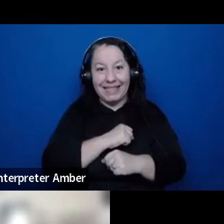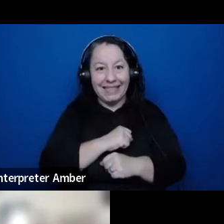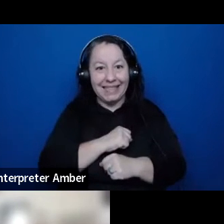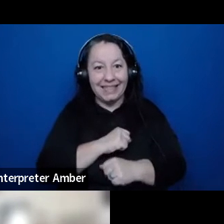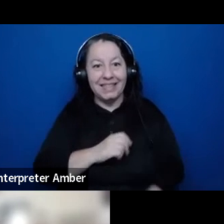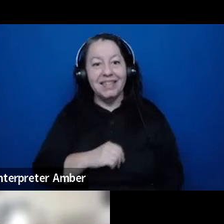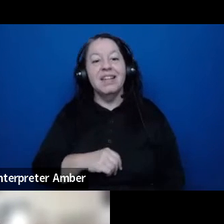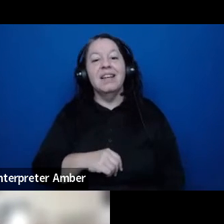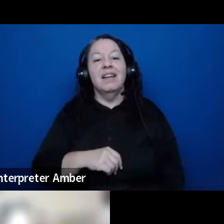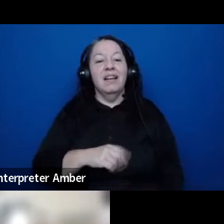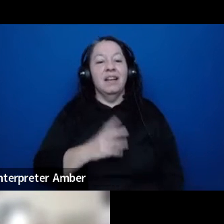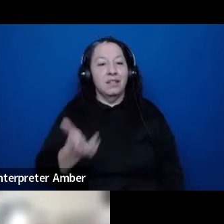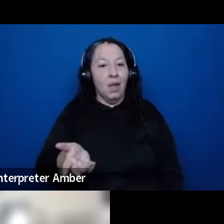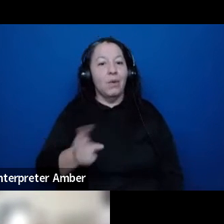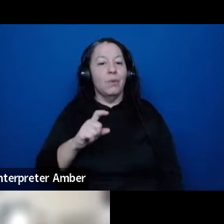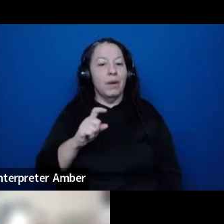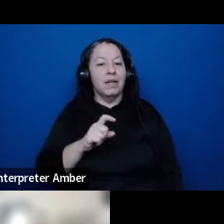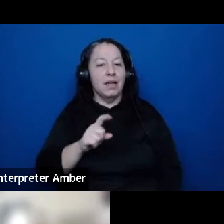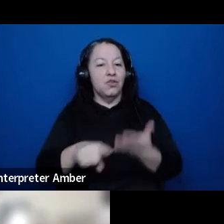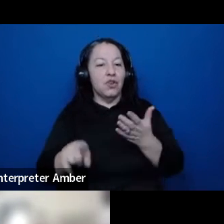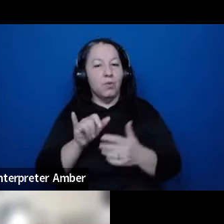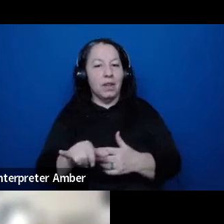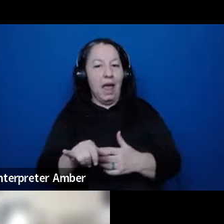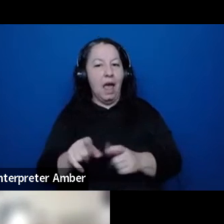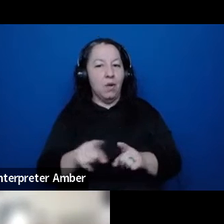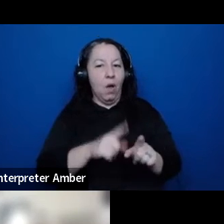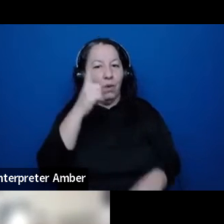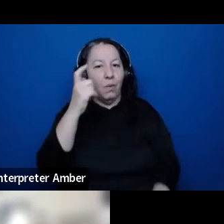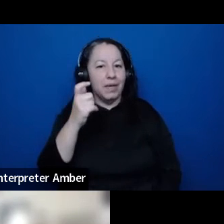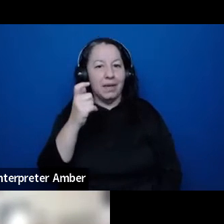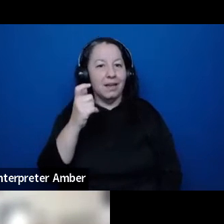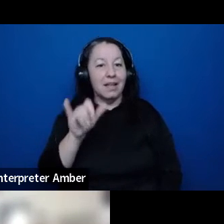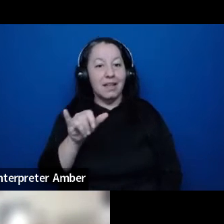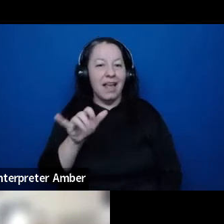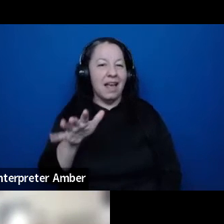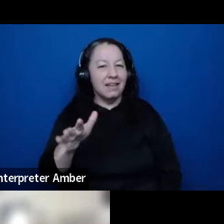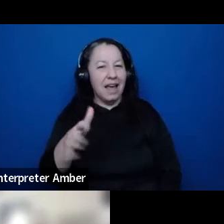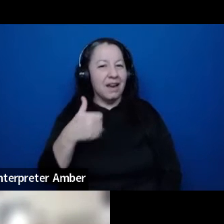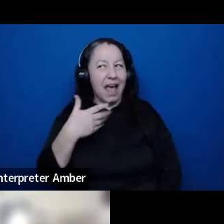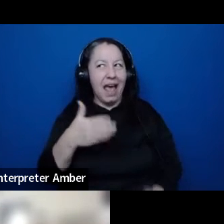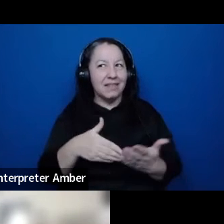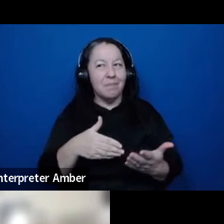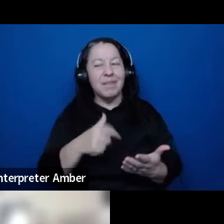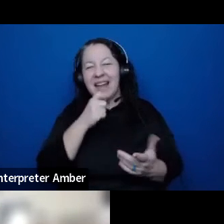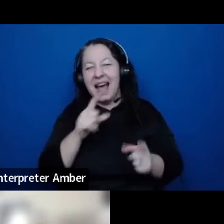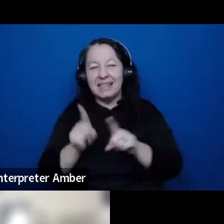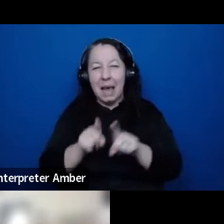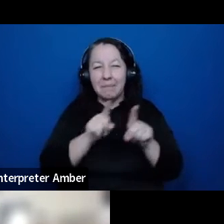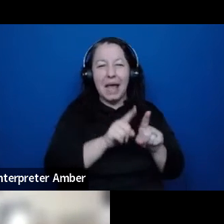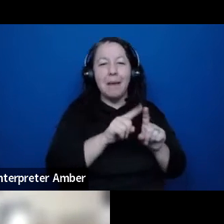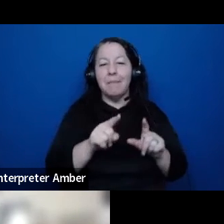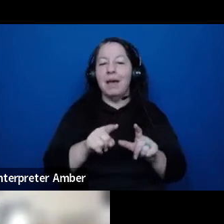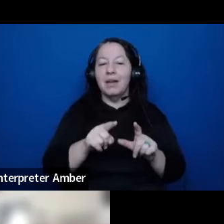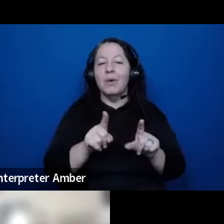We will, I need to follow up on that too, because that kind of had some, not the same, but it was an adjacent issue